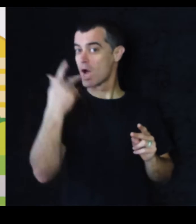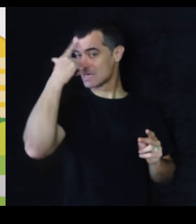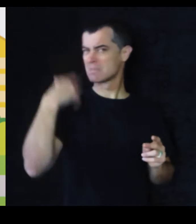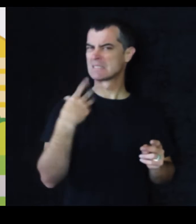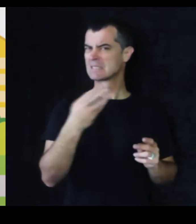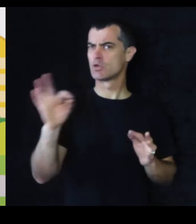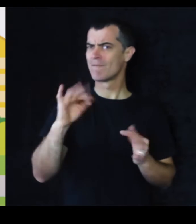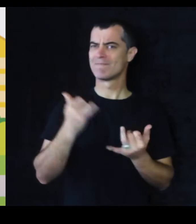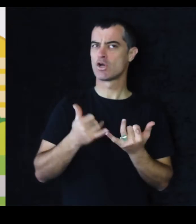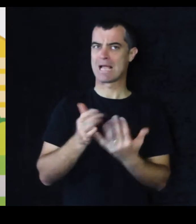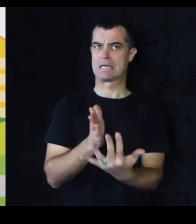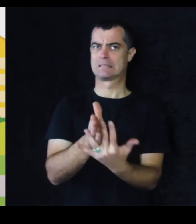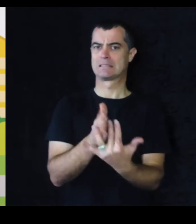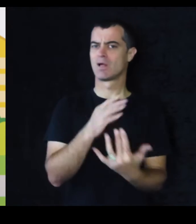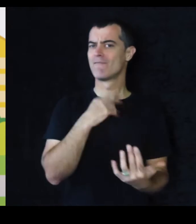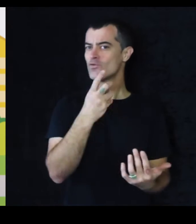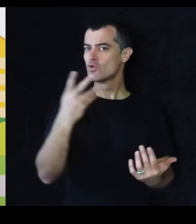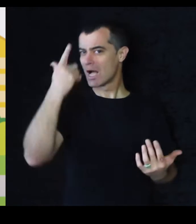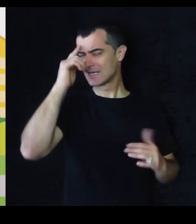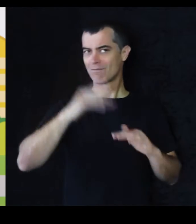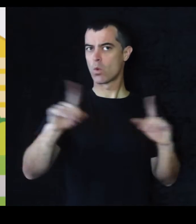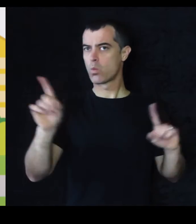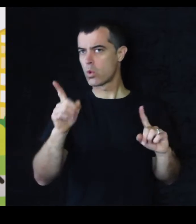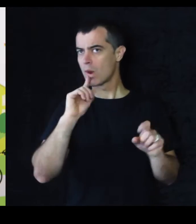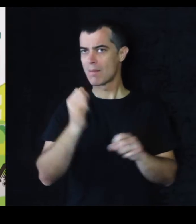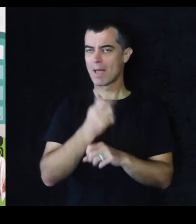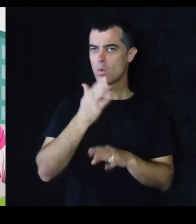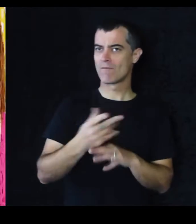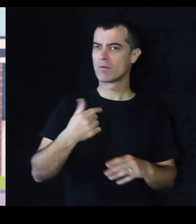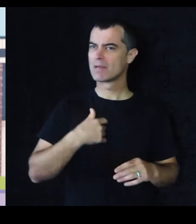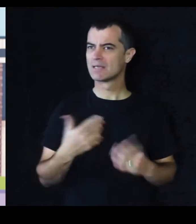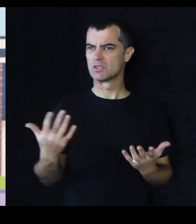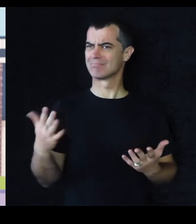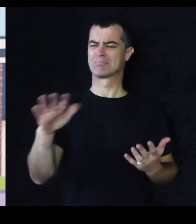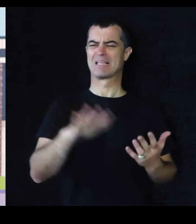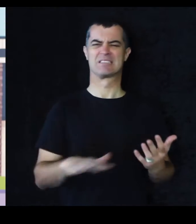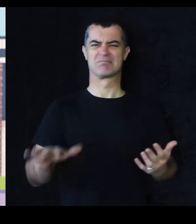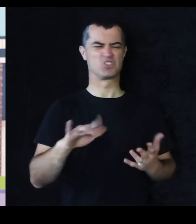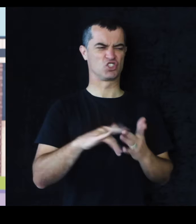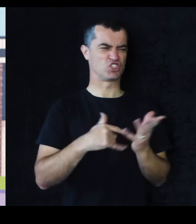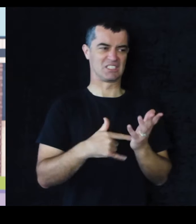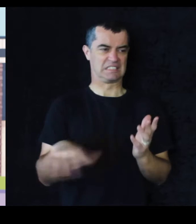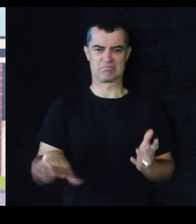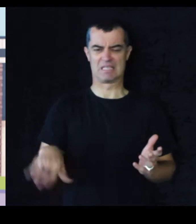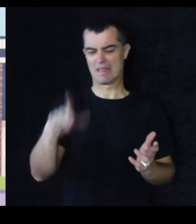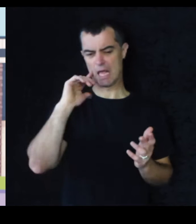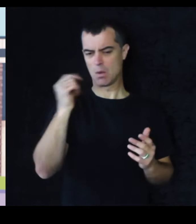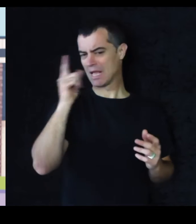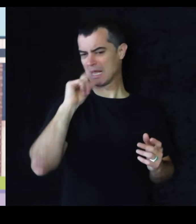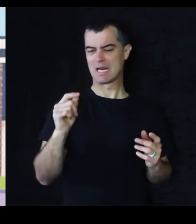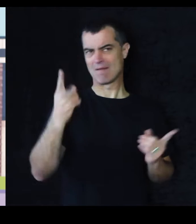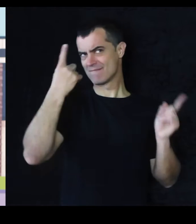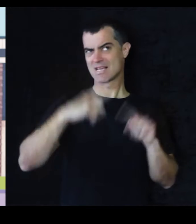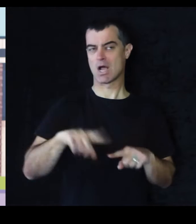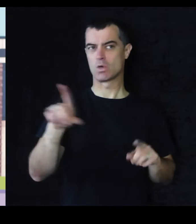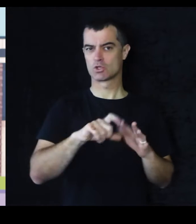some of them aren't very accessible. So I've got a few ideas about what would make that work for me. Just space. I think anybody can figure